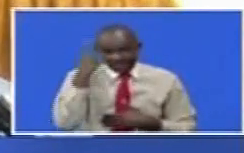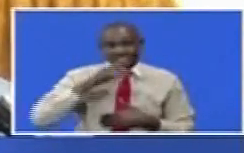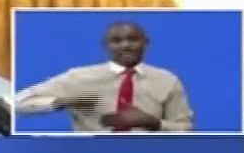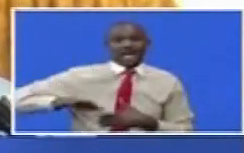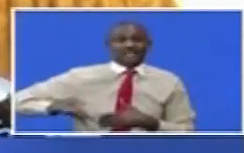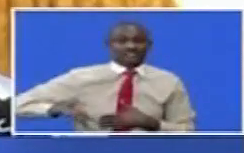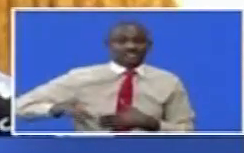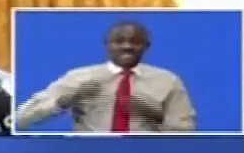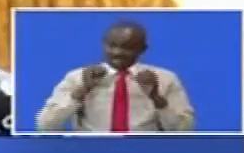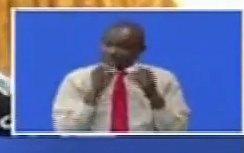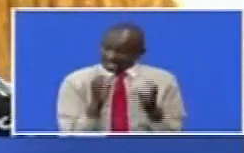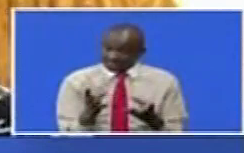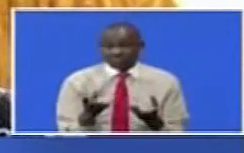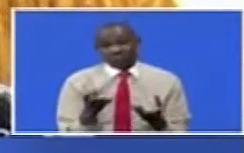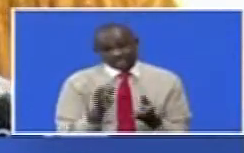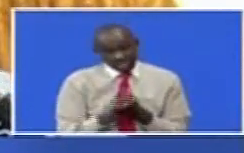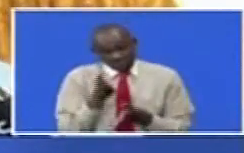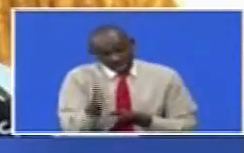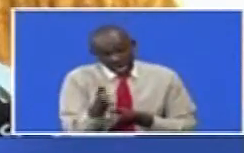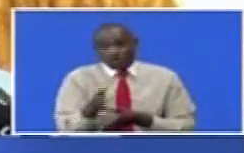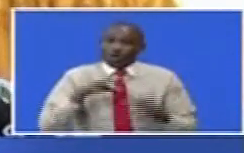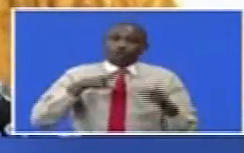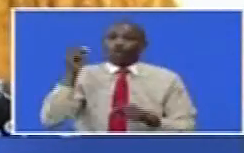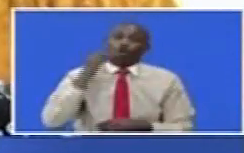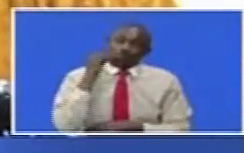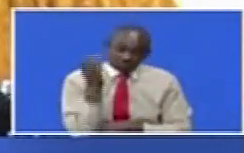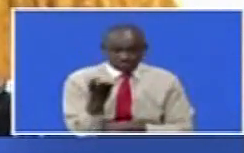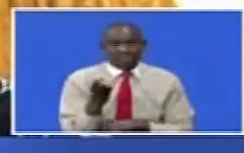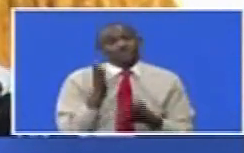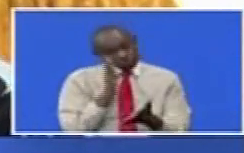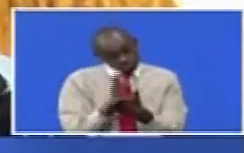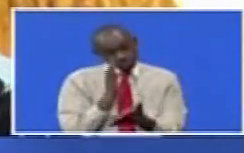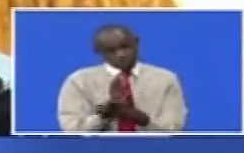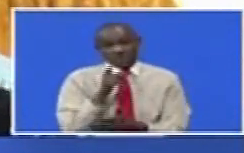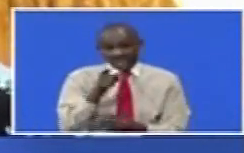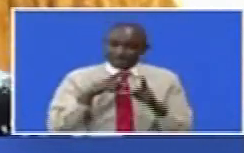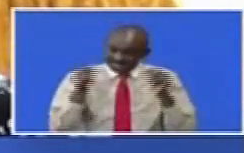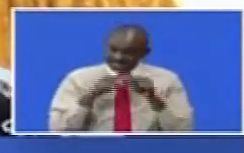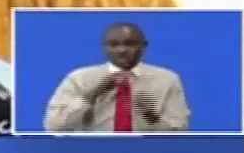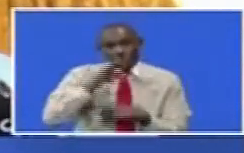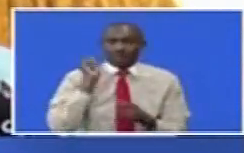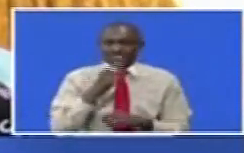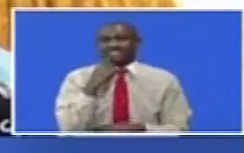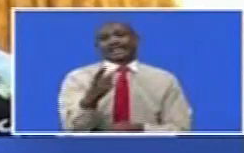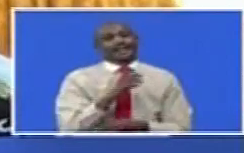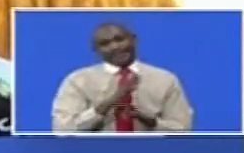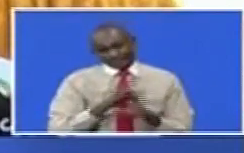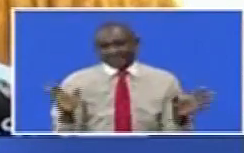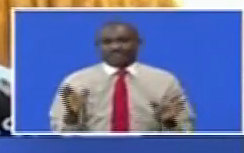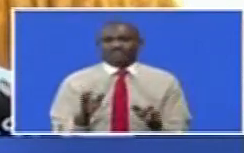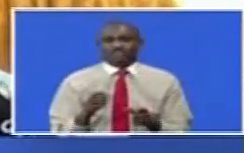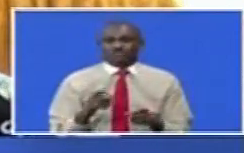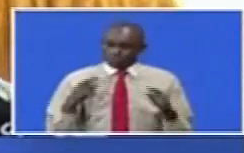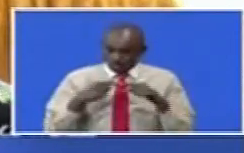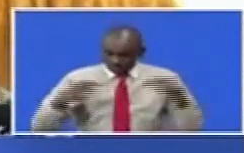left. Otherwise, this is either you deliver now or you go home. And that is exactly what the message to everybody who has been given a political